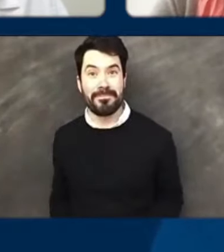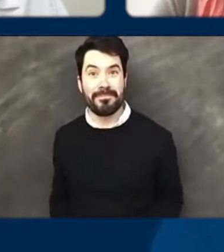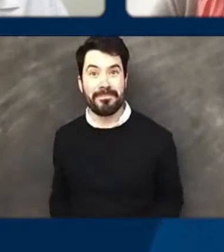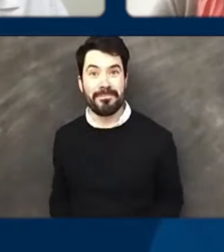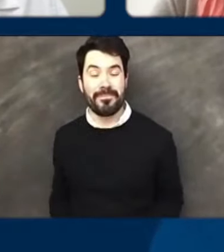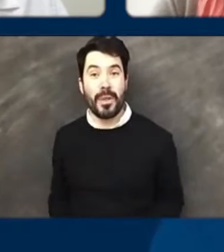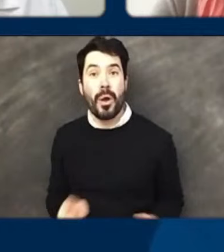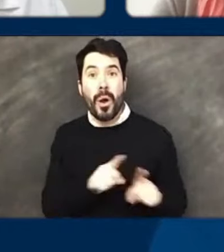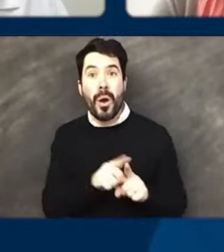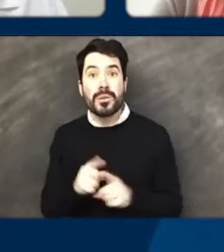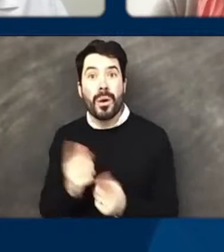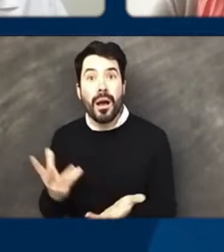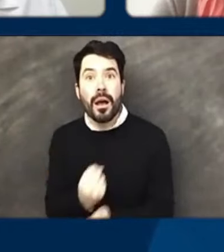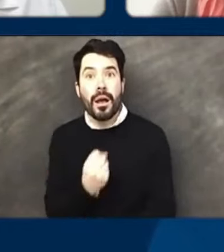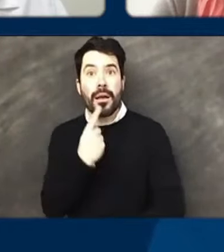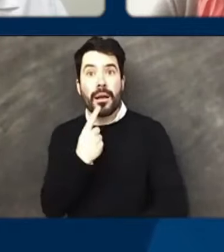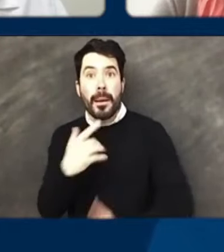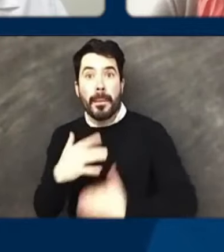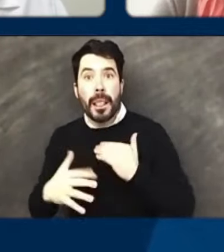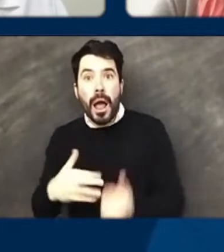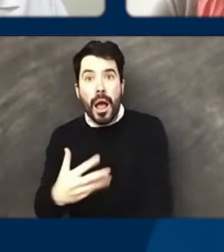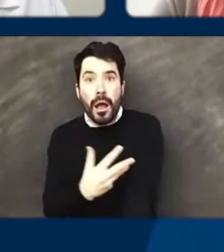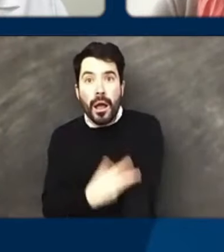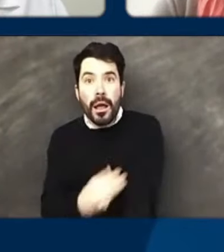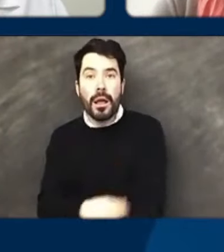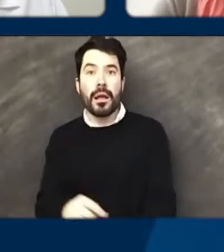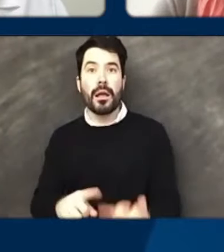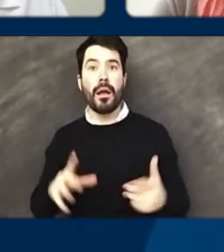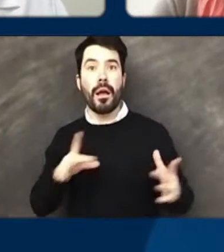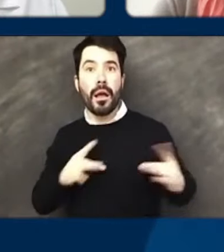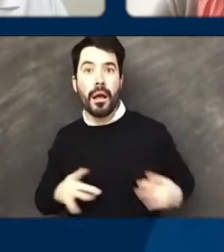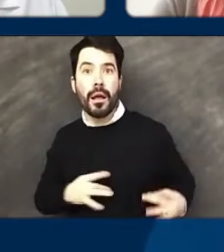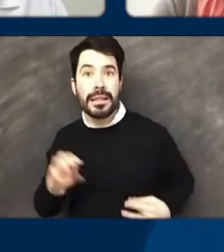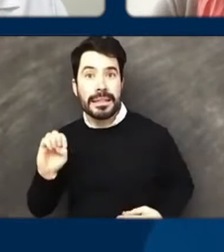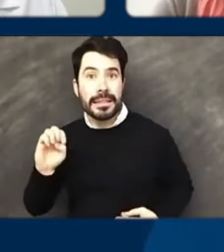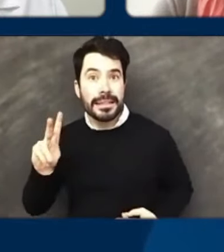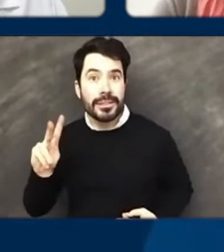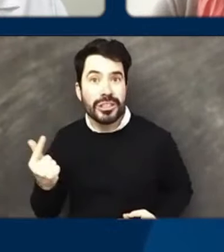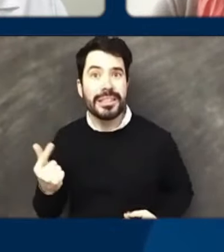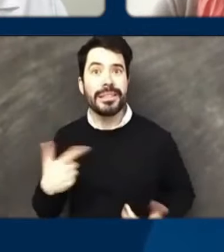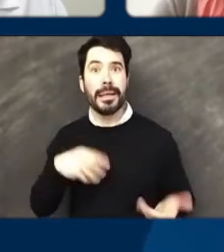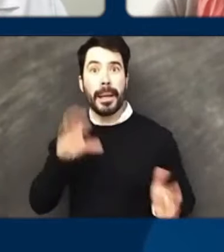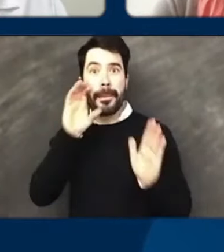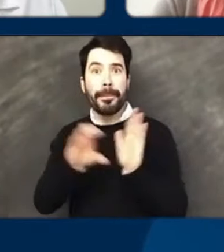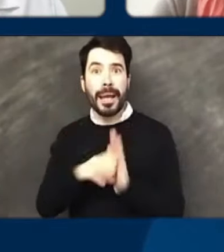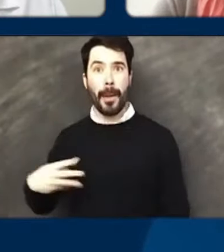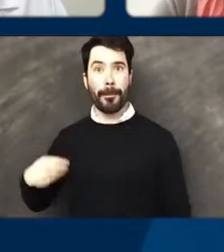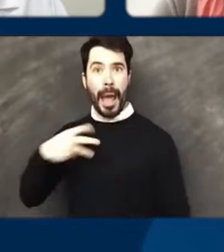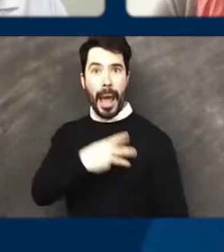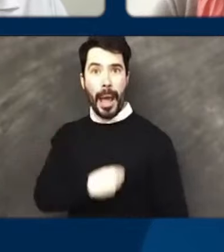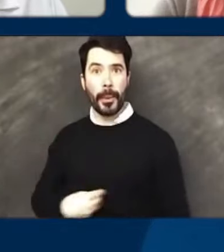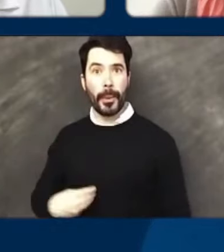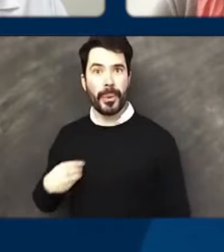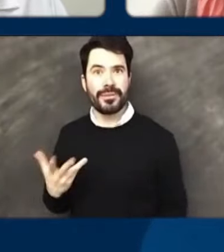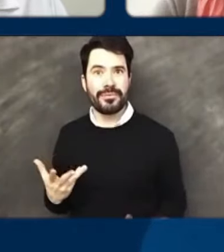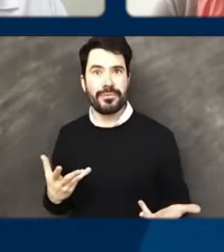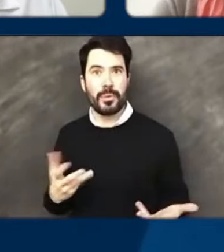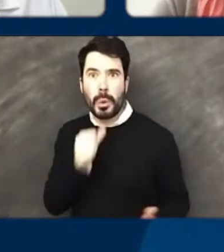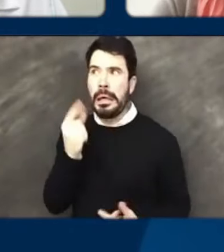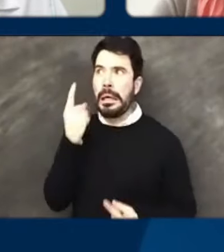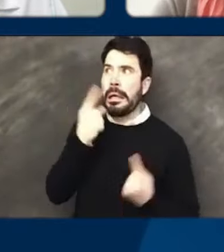tests and EKGs and other imaging studies, and you don't have to wonder. We can figure this out with